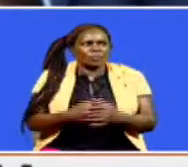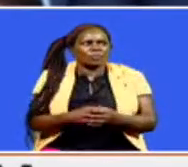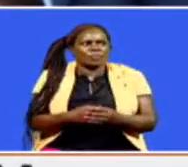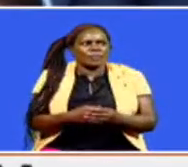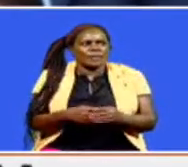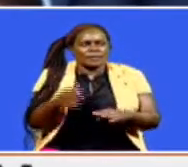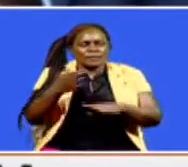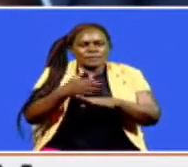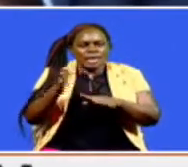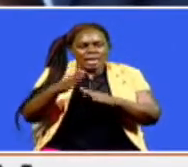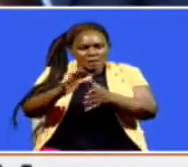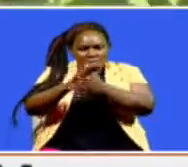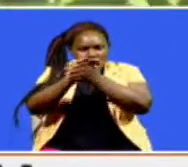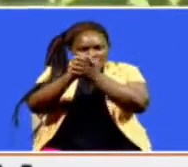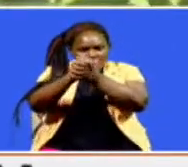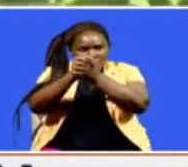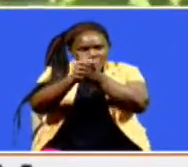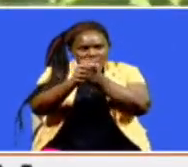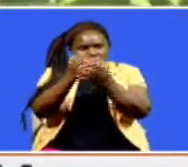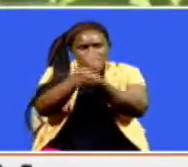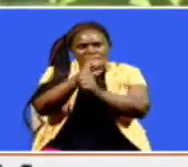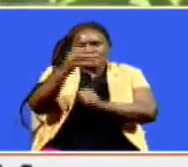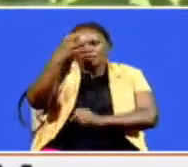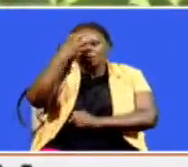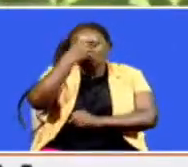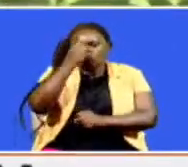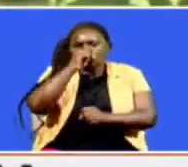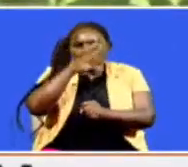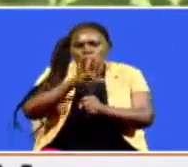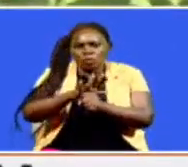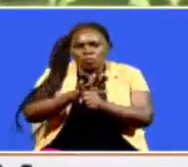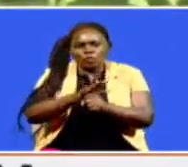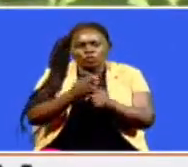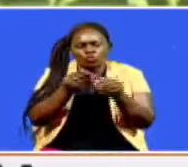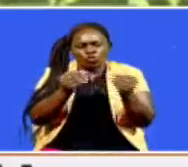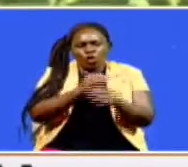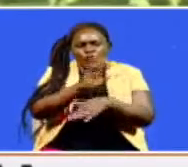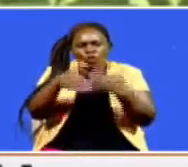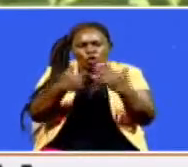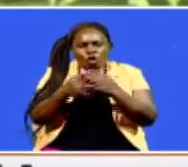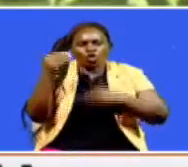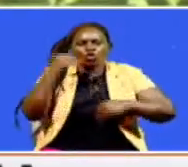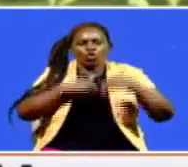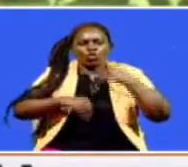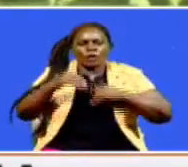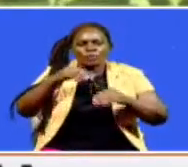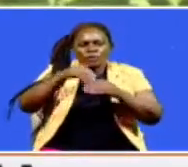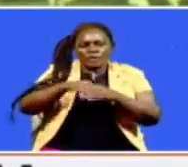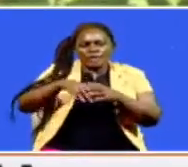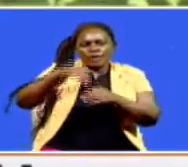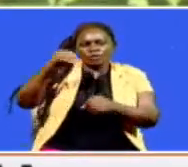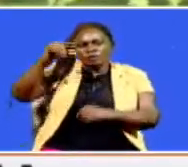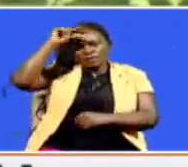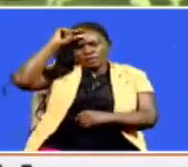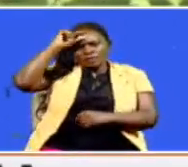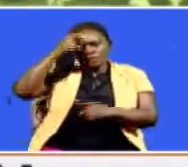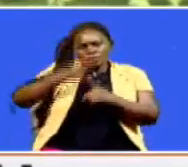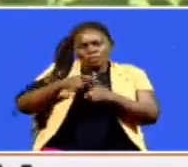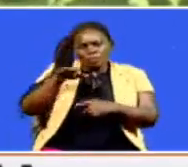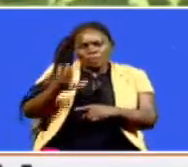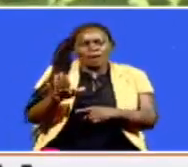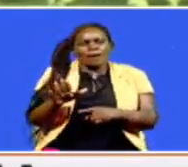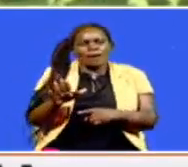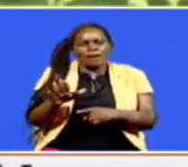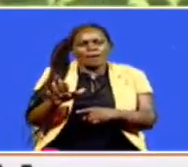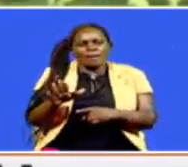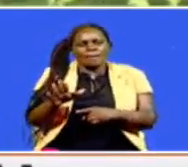you a very warm greeting. President William Ruto has promised to deal with all corrupt individuals in and outside his government, promising to crack the whip